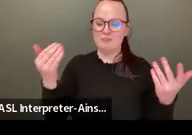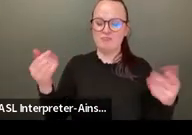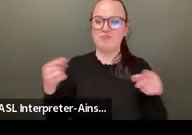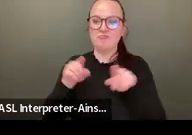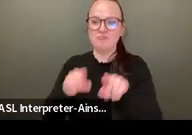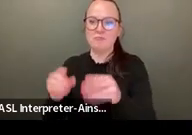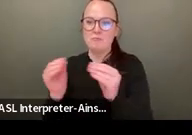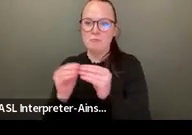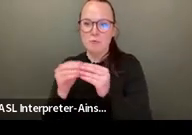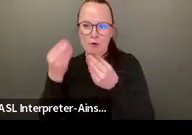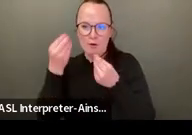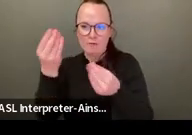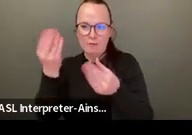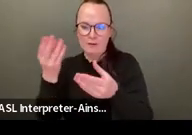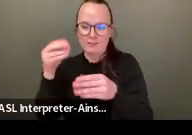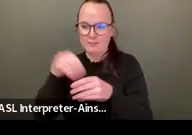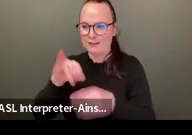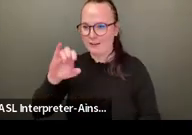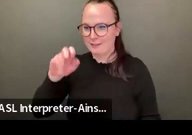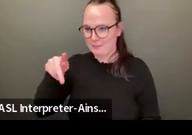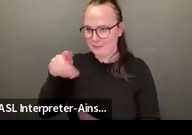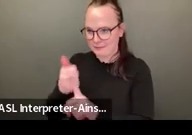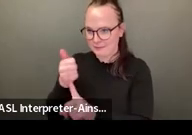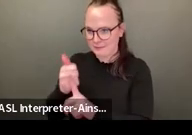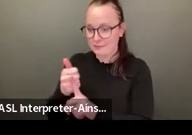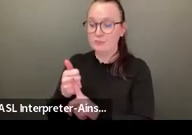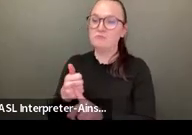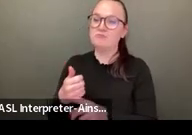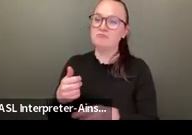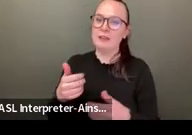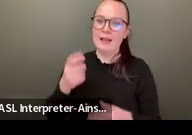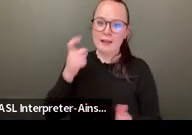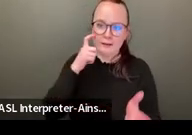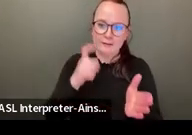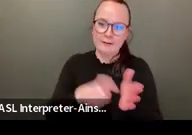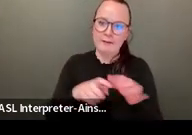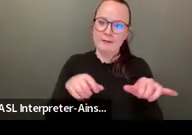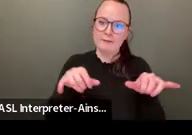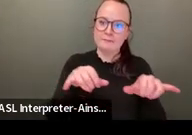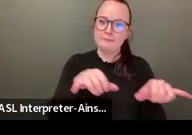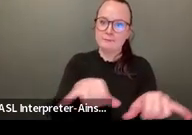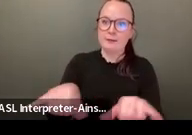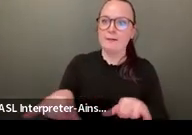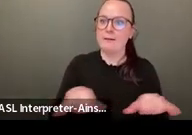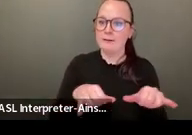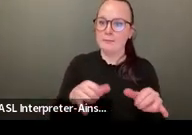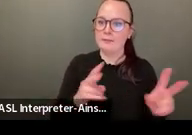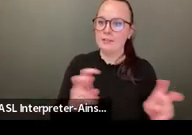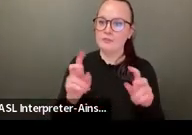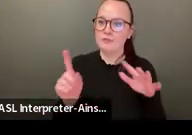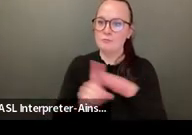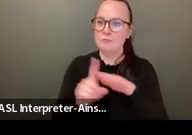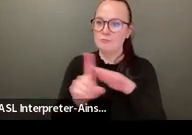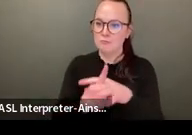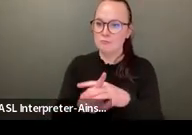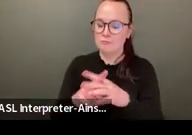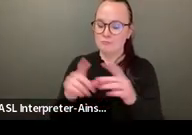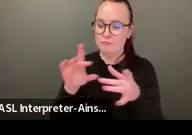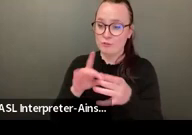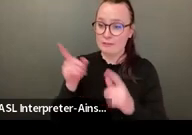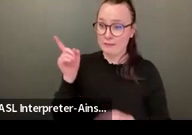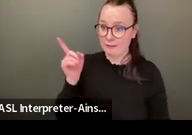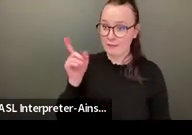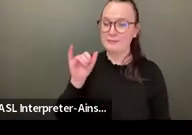IEP itself. So the most common issue I think we see on the considerations is if your student